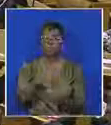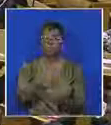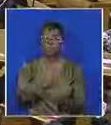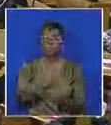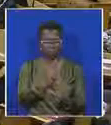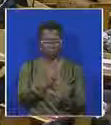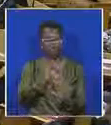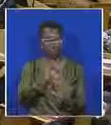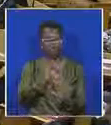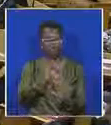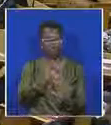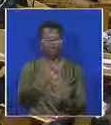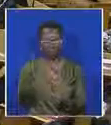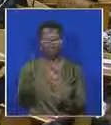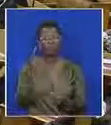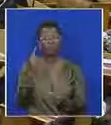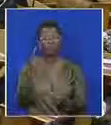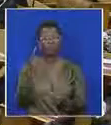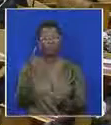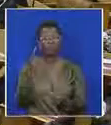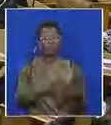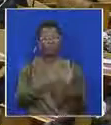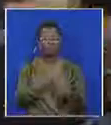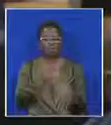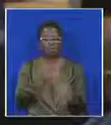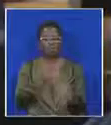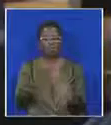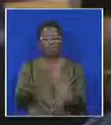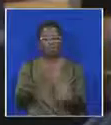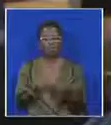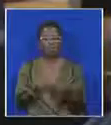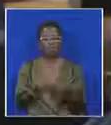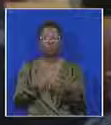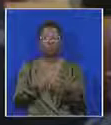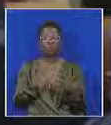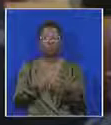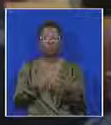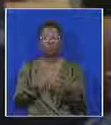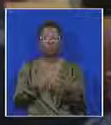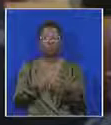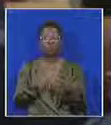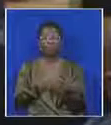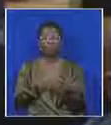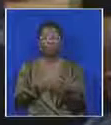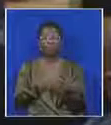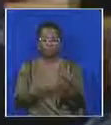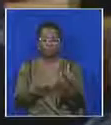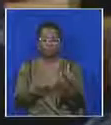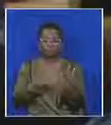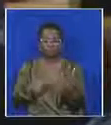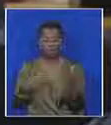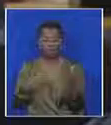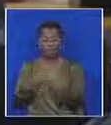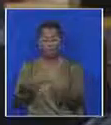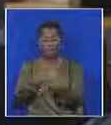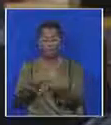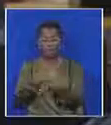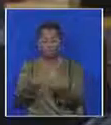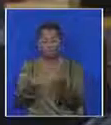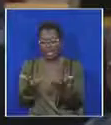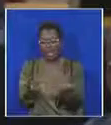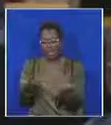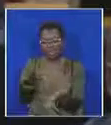violated rule number 84 and 85. Whereby he said the Deputy President has got blood of the people of Marikana in his